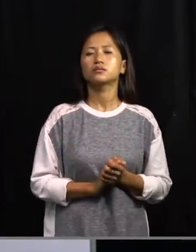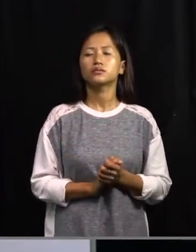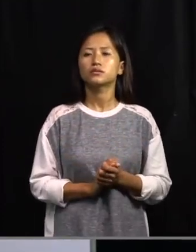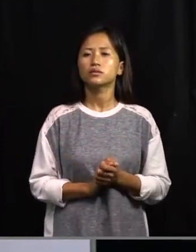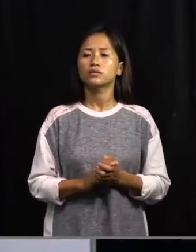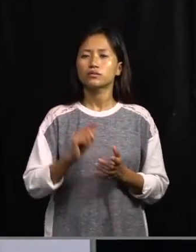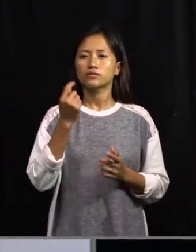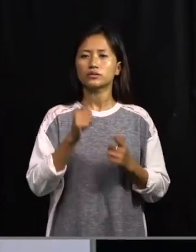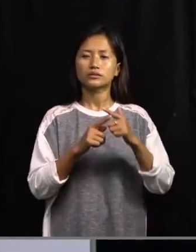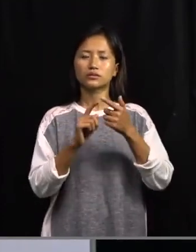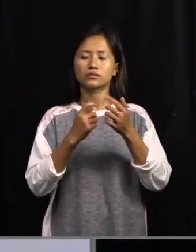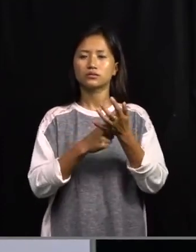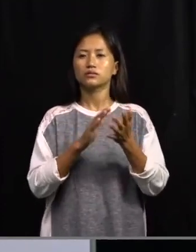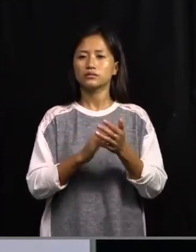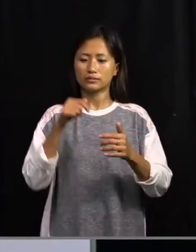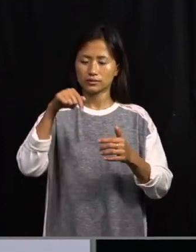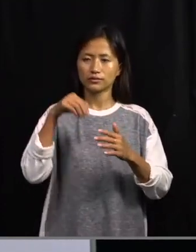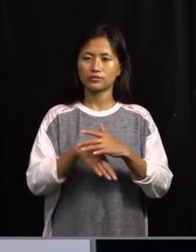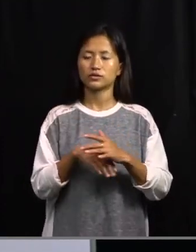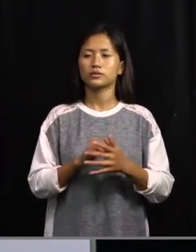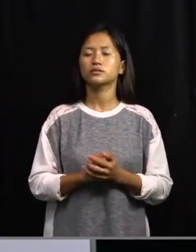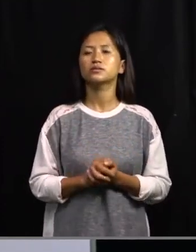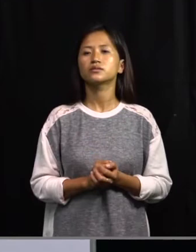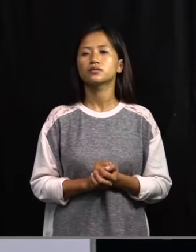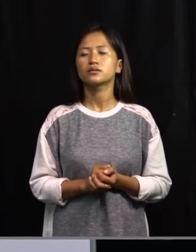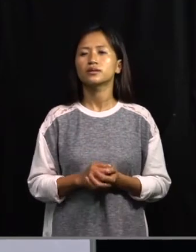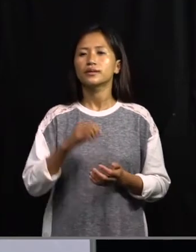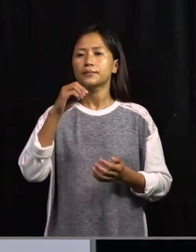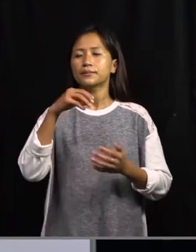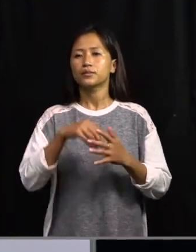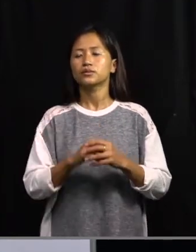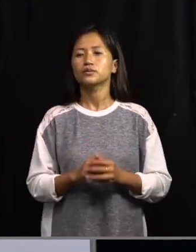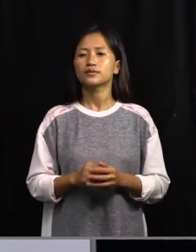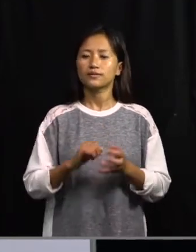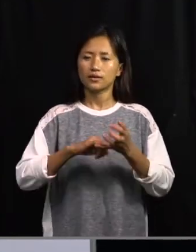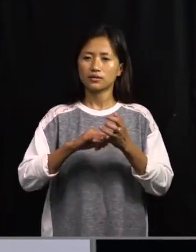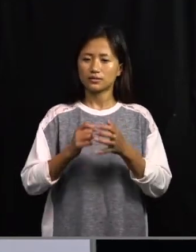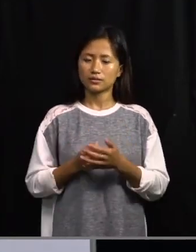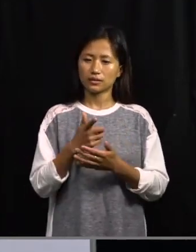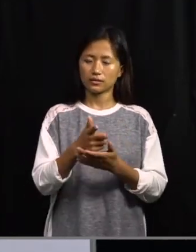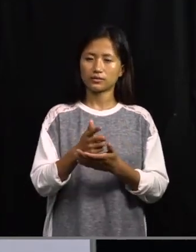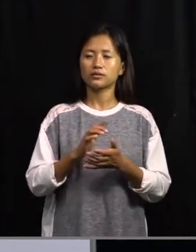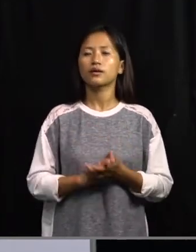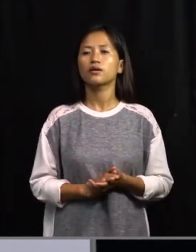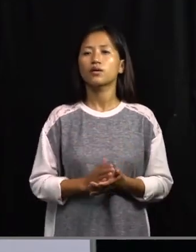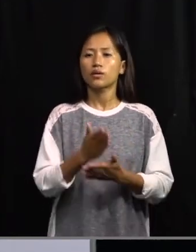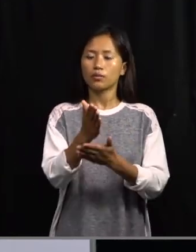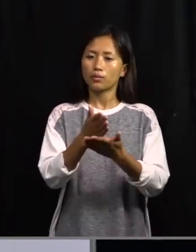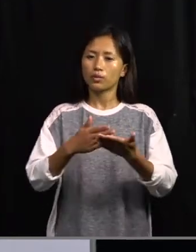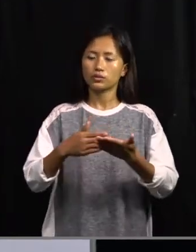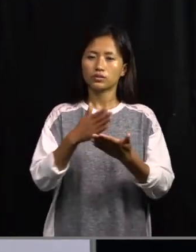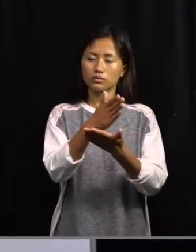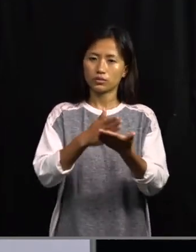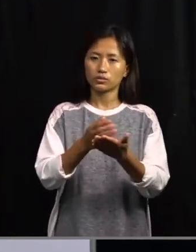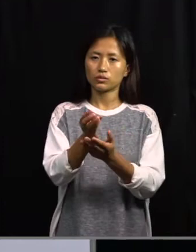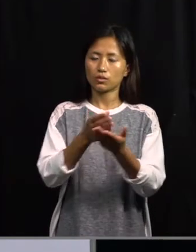called disinvestment. Disinvestment simply means selling a portion or whole of